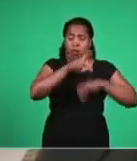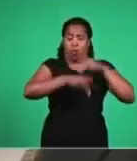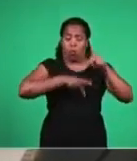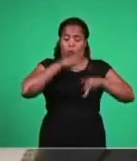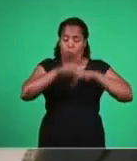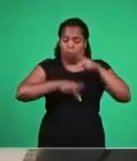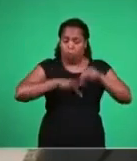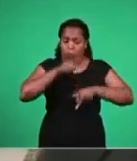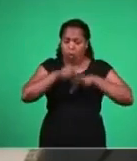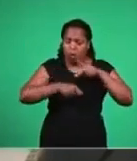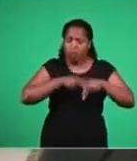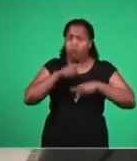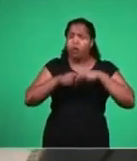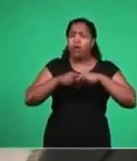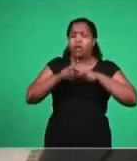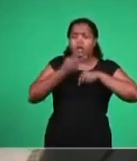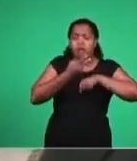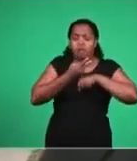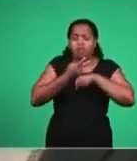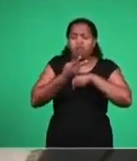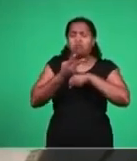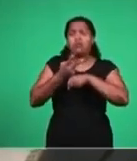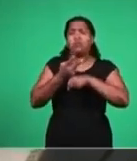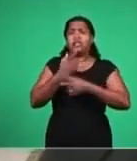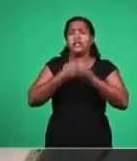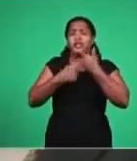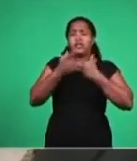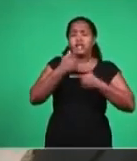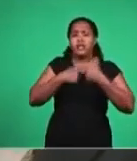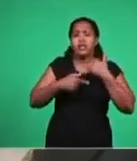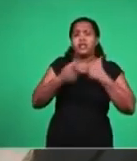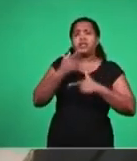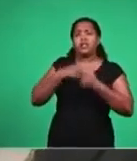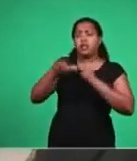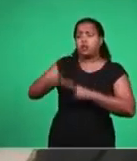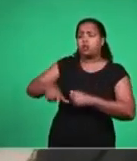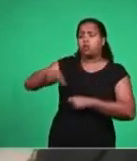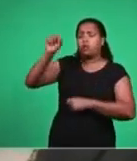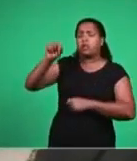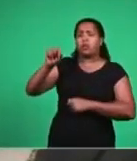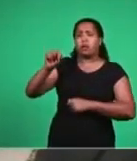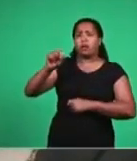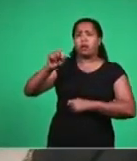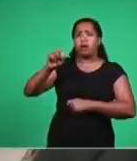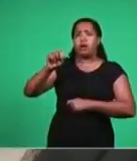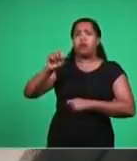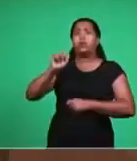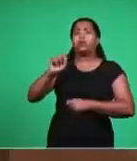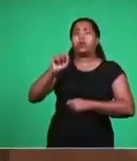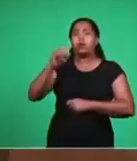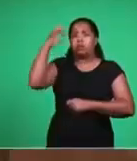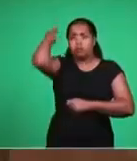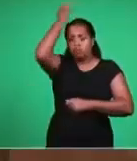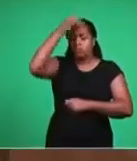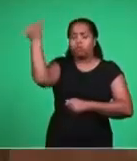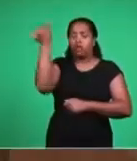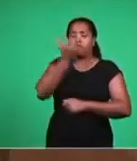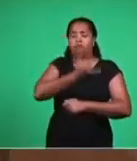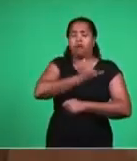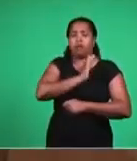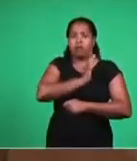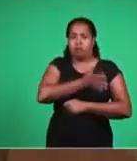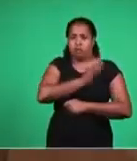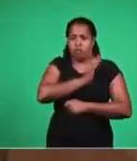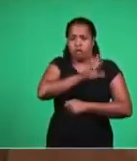that today, they are trying to find a definition of what the Holy Spirit has said to the